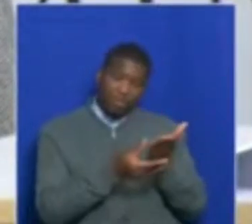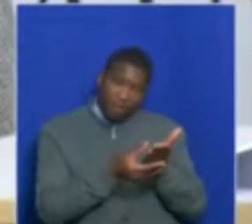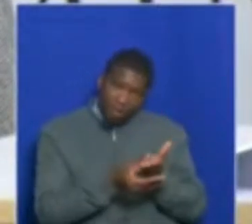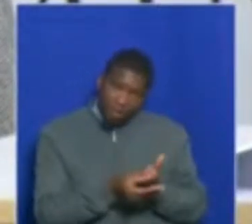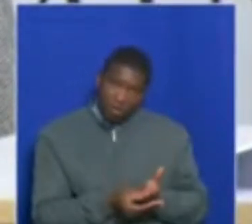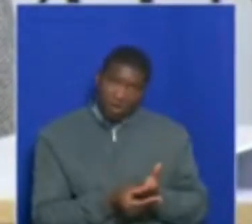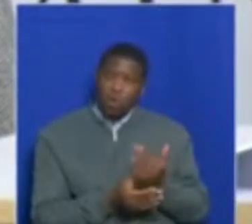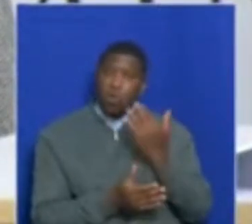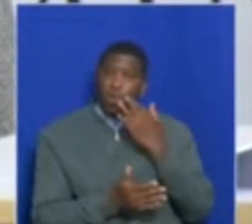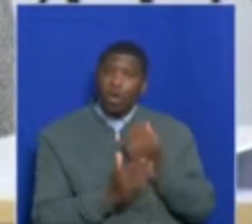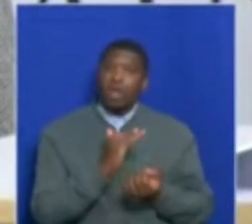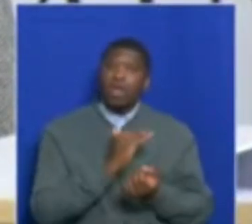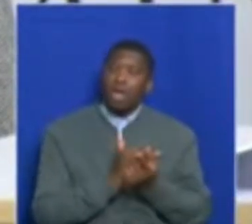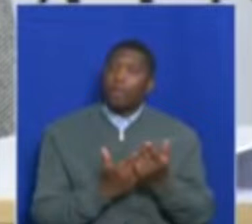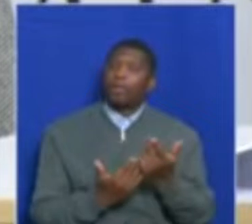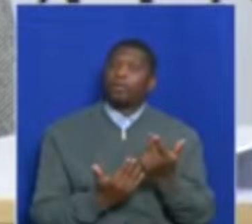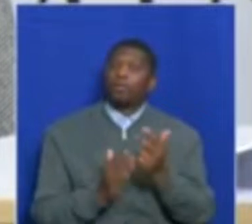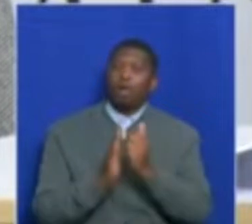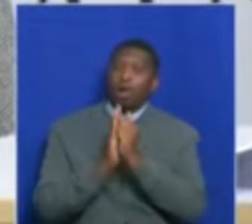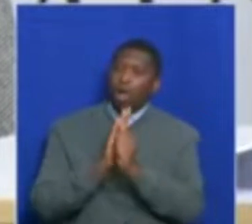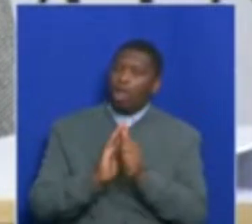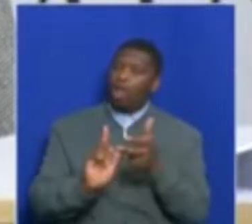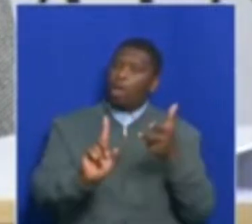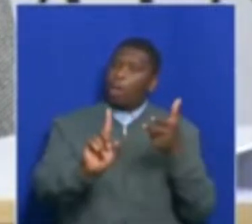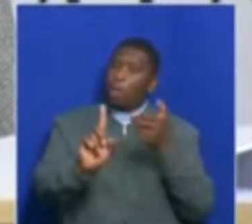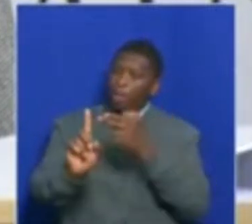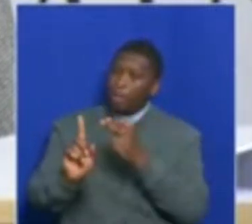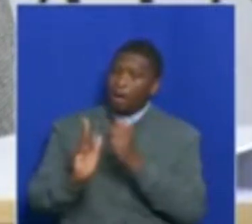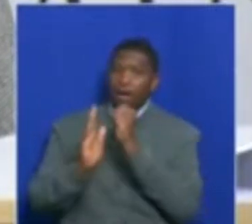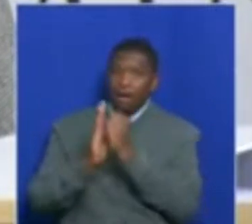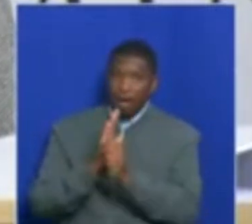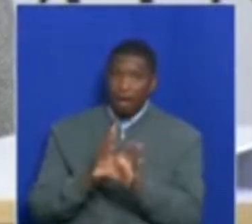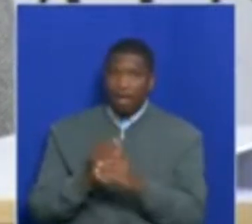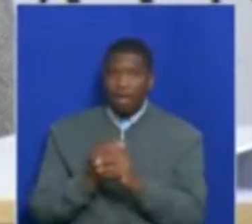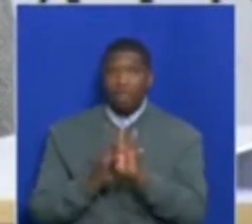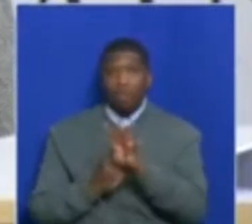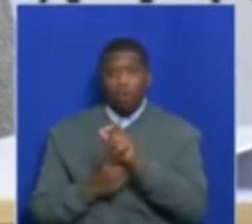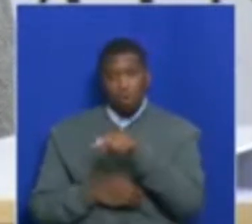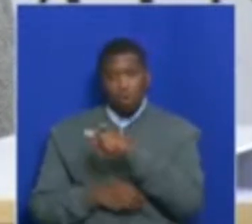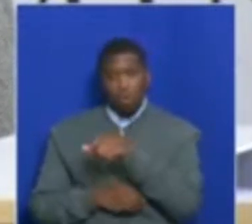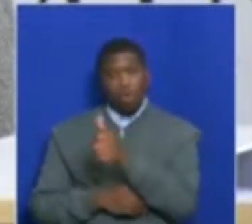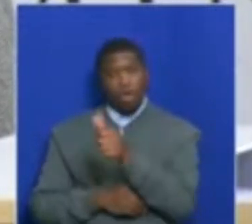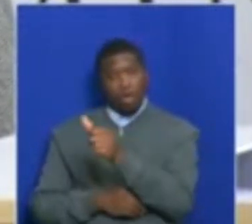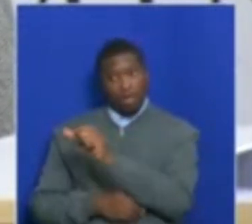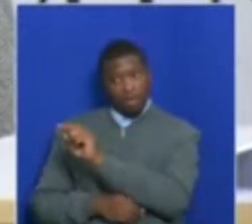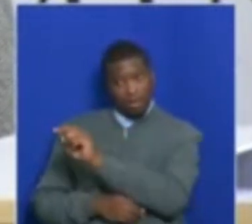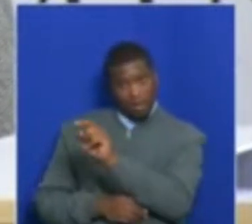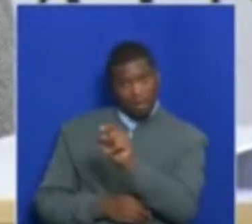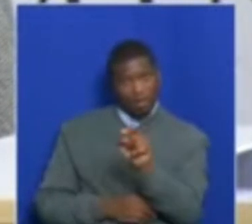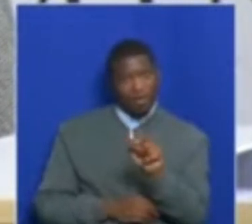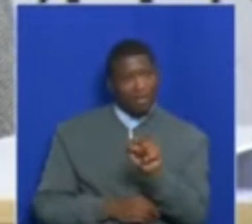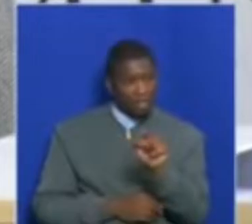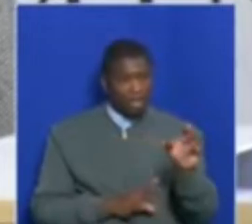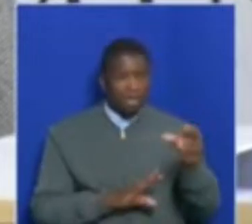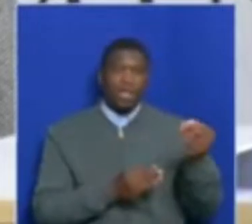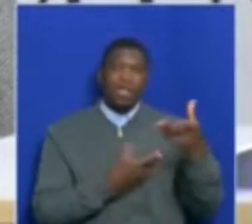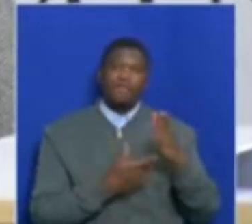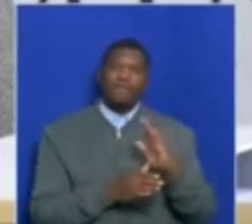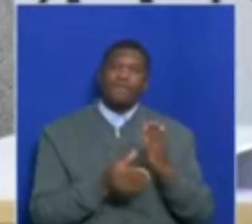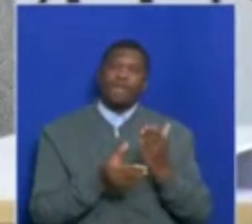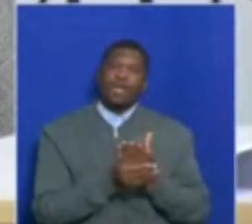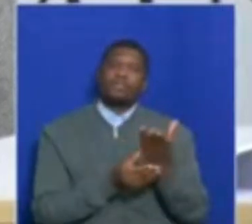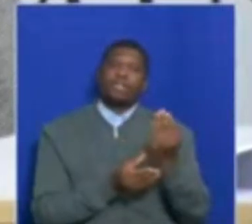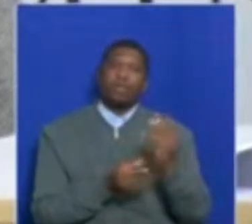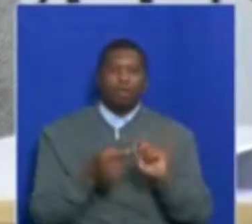shooting of Bevan and the 4 other deceased, these are the case numbers that they gave us. And